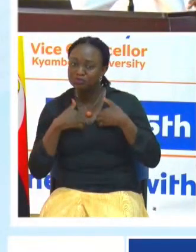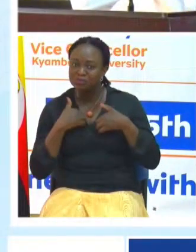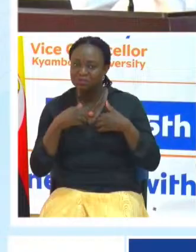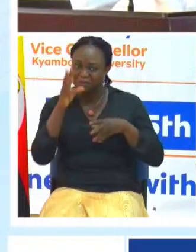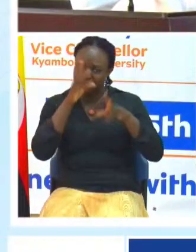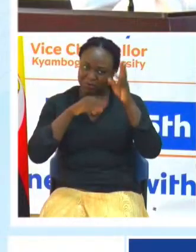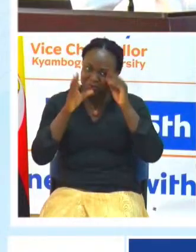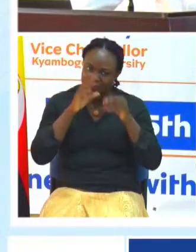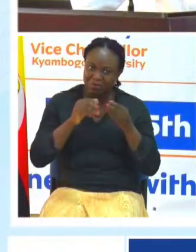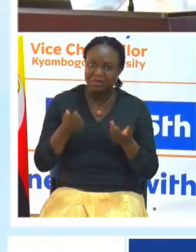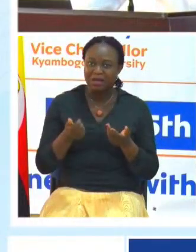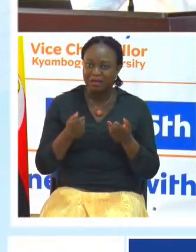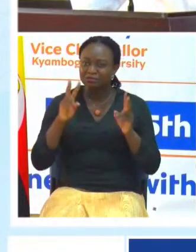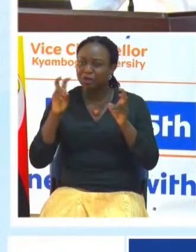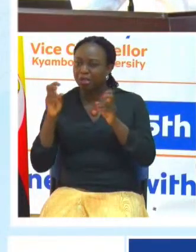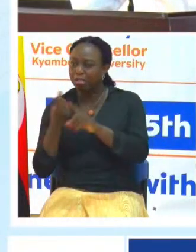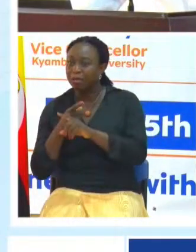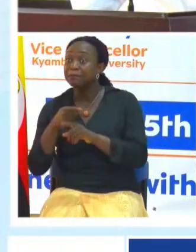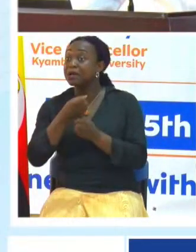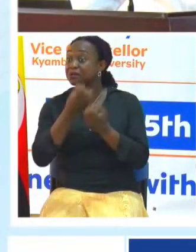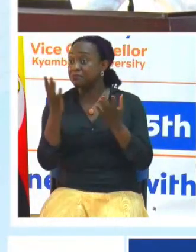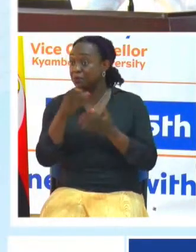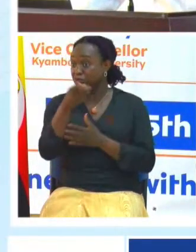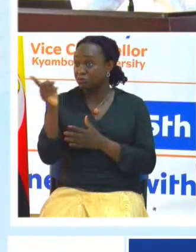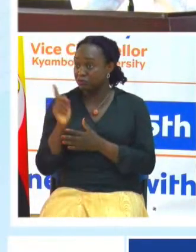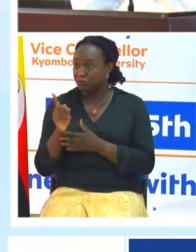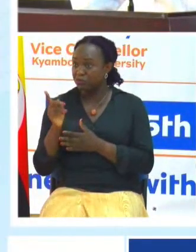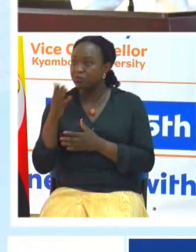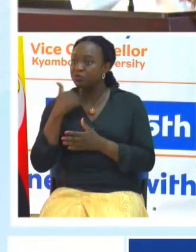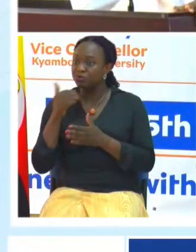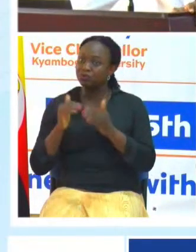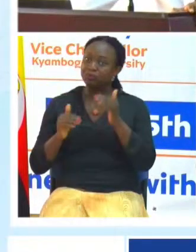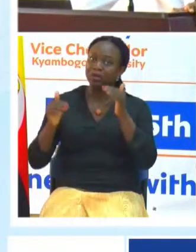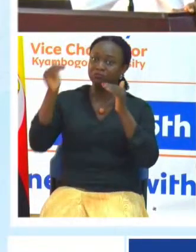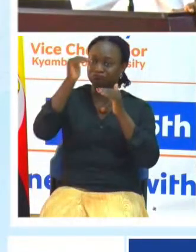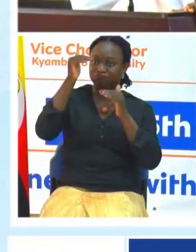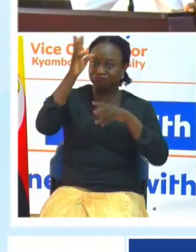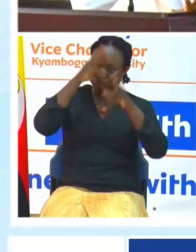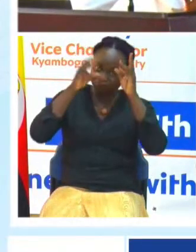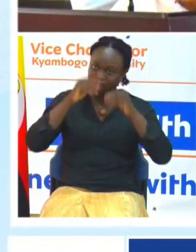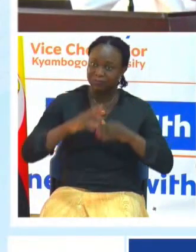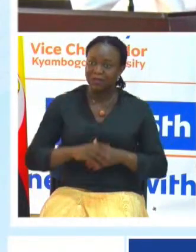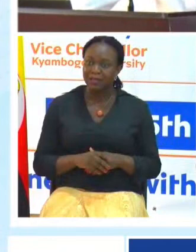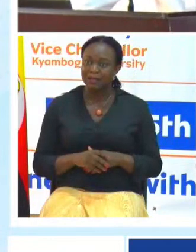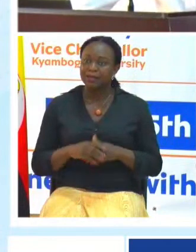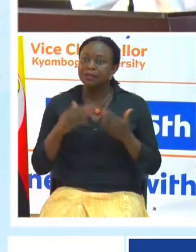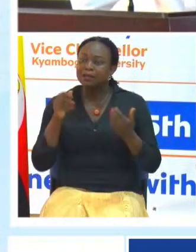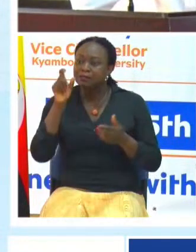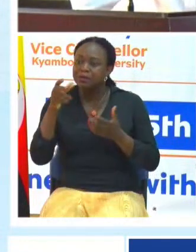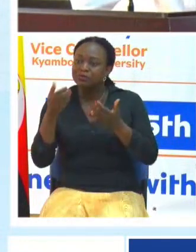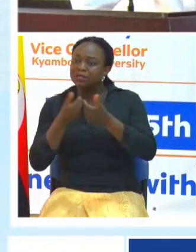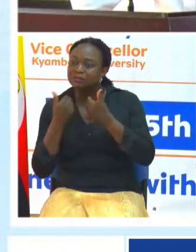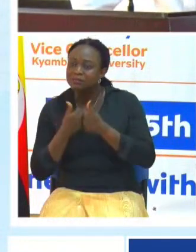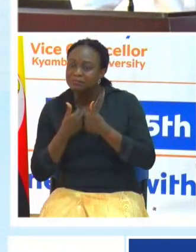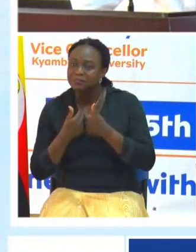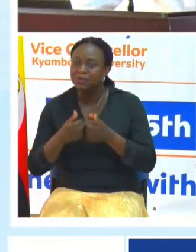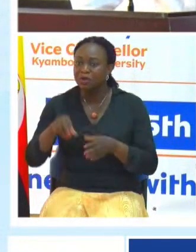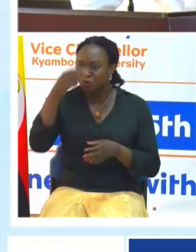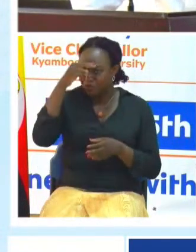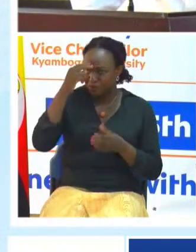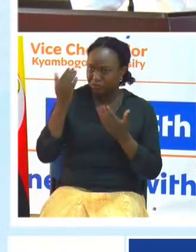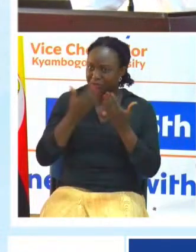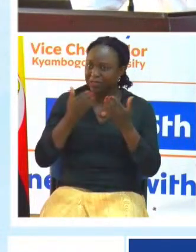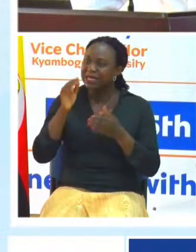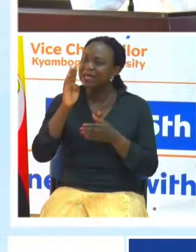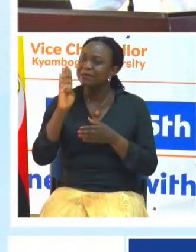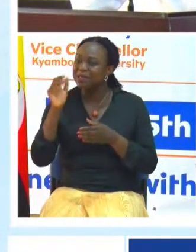undergraduate studies, but I believe most of you are here, you want to do graduate studies. Now, who can tell me what graduate studies? How many